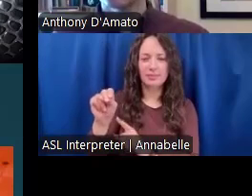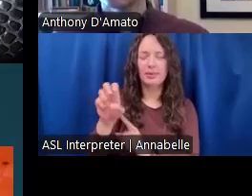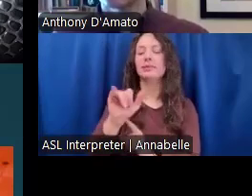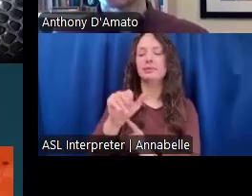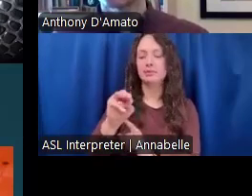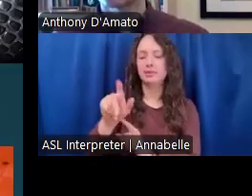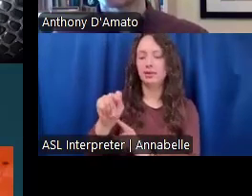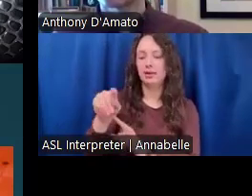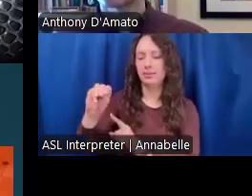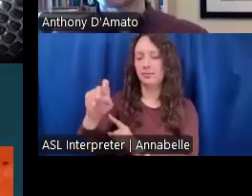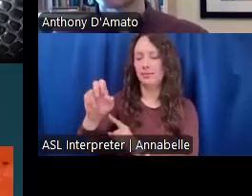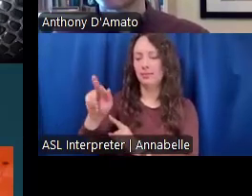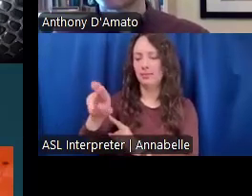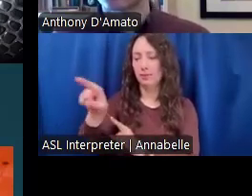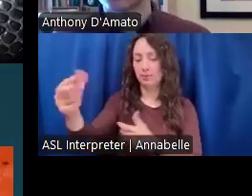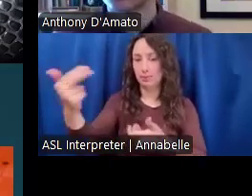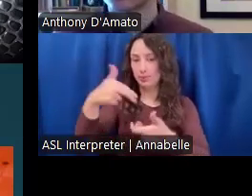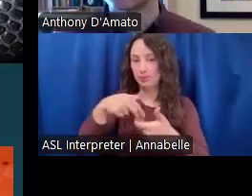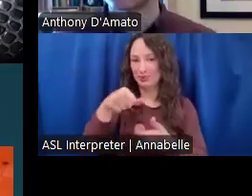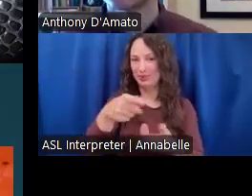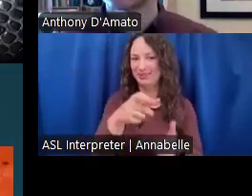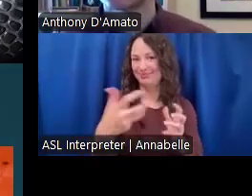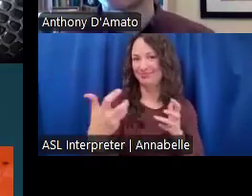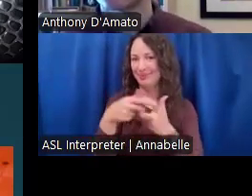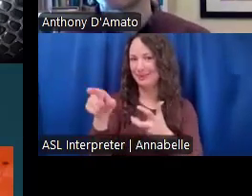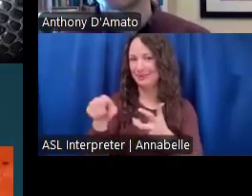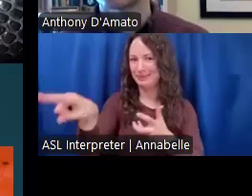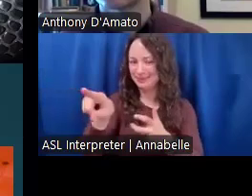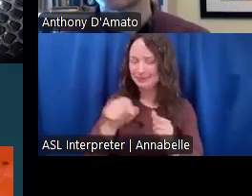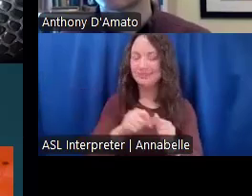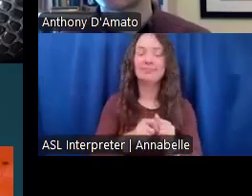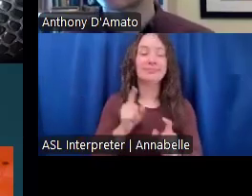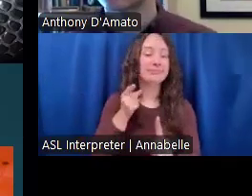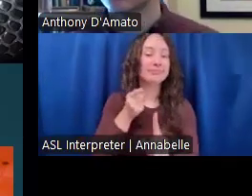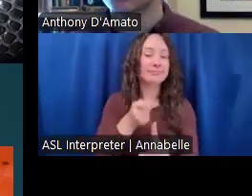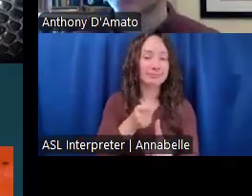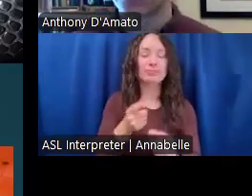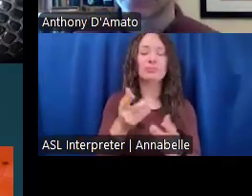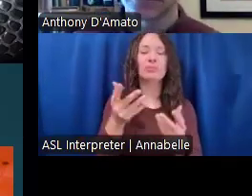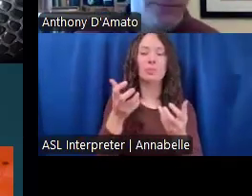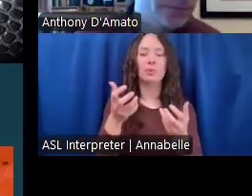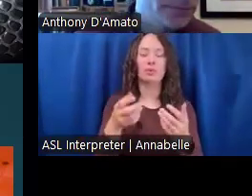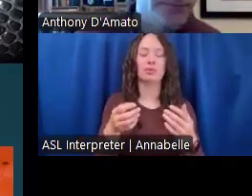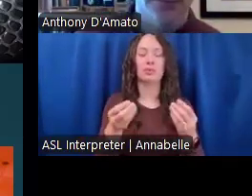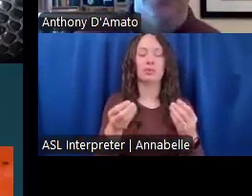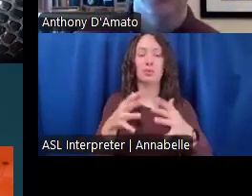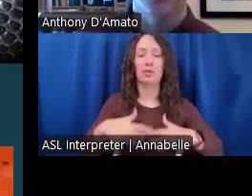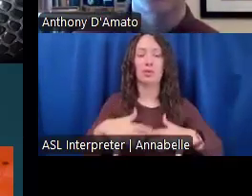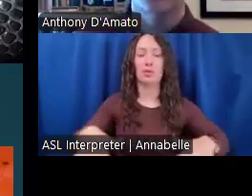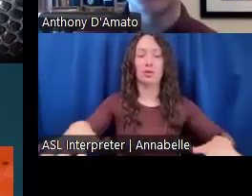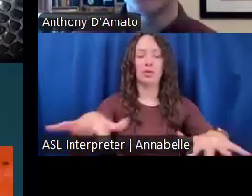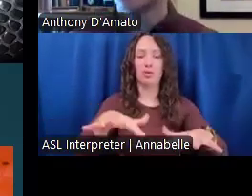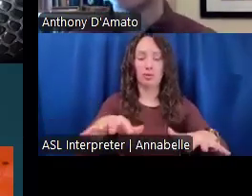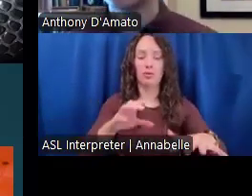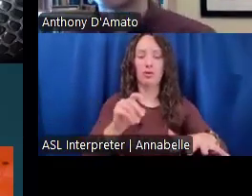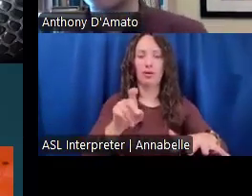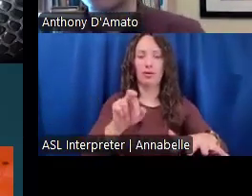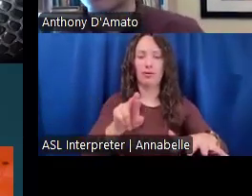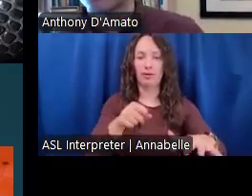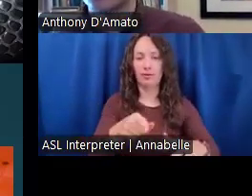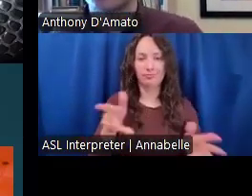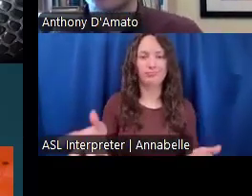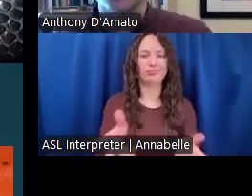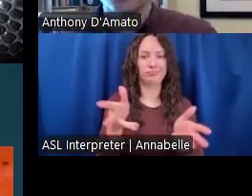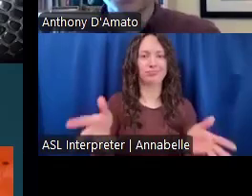Refuge. But at any rate, the bottom line is we want to promote as much ground cover as we can in grassy herbaceous condition. That requires